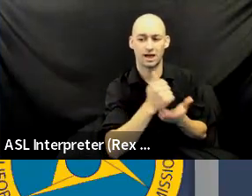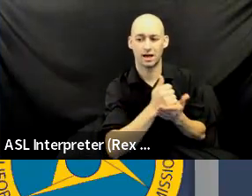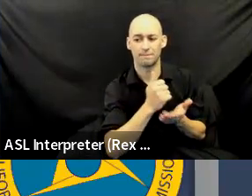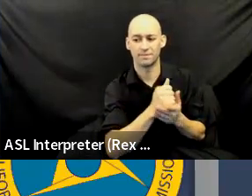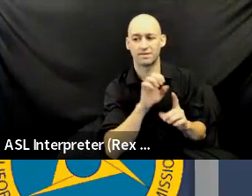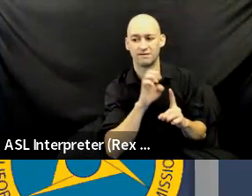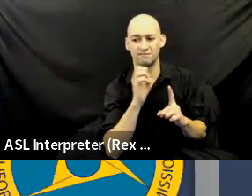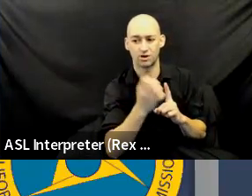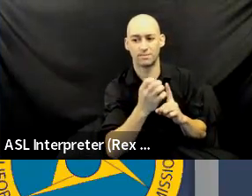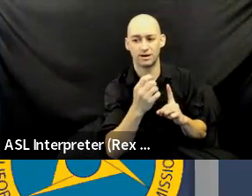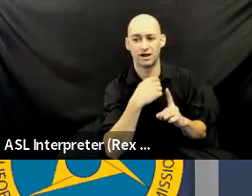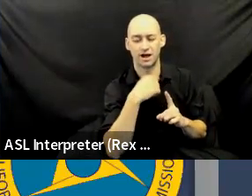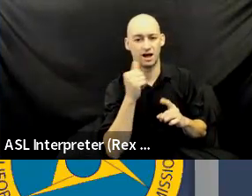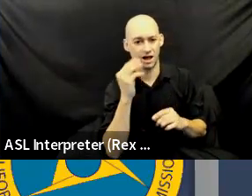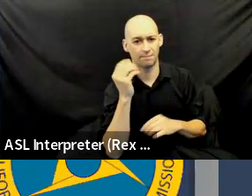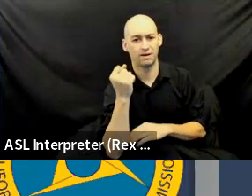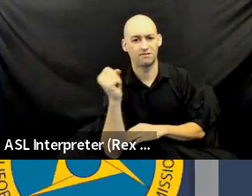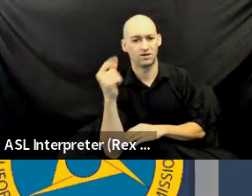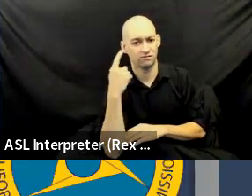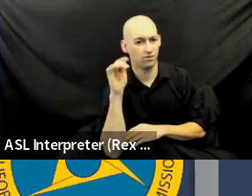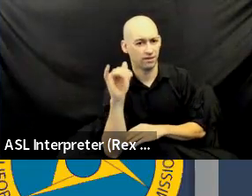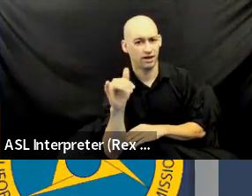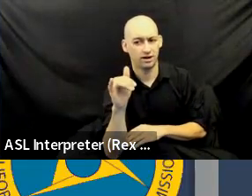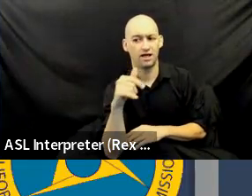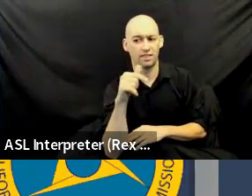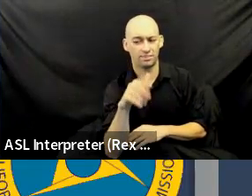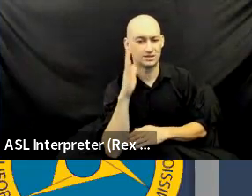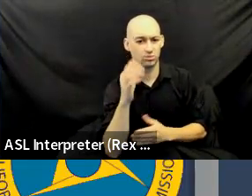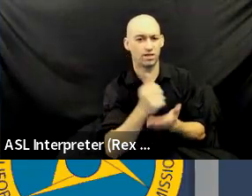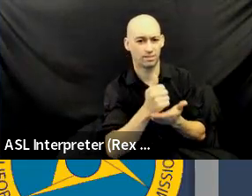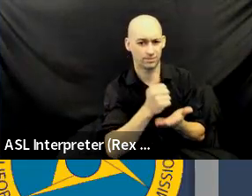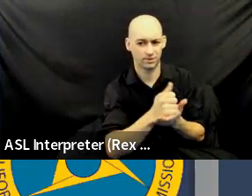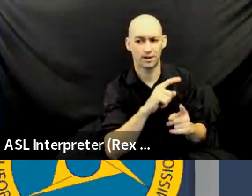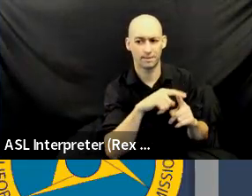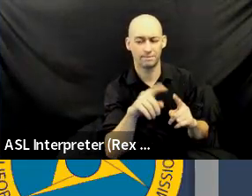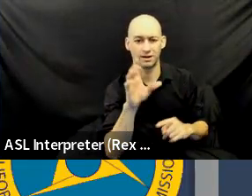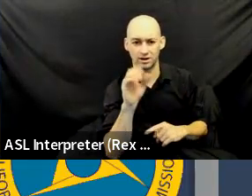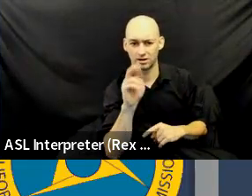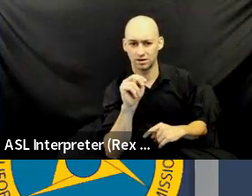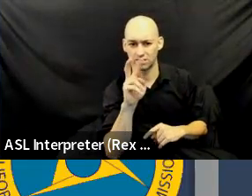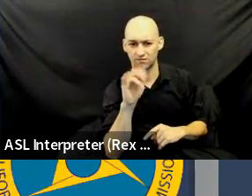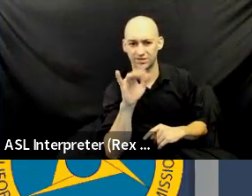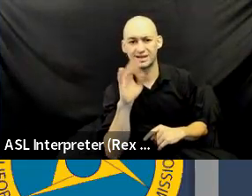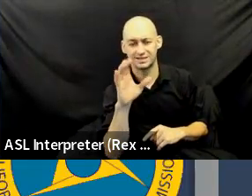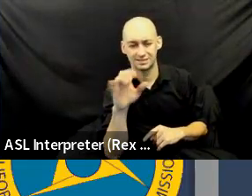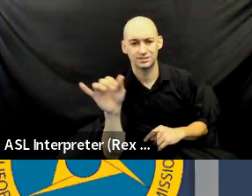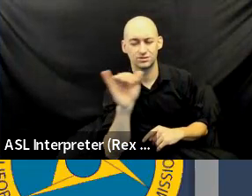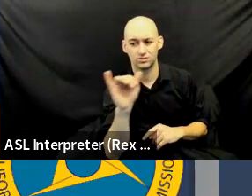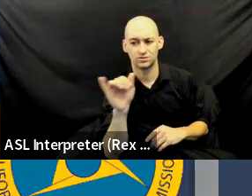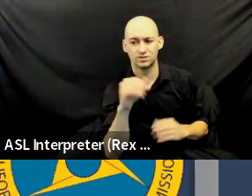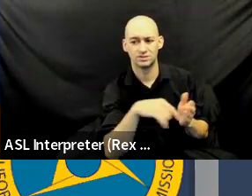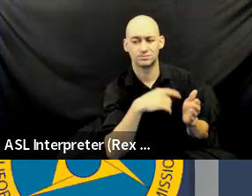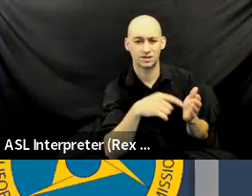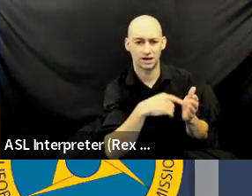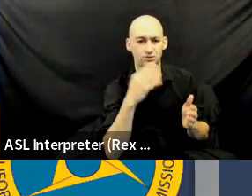because I am a great advocate for that, and I want to say that this will help that. But not only that, but out of convenience as well. Because sometimes going